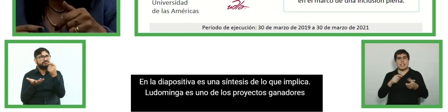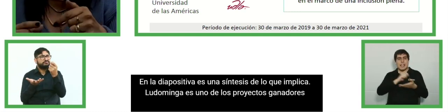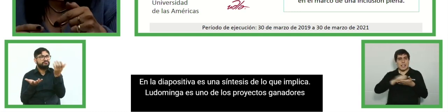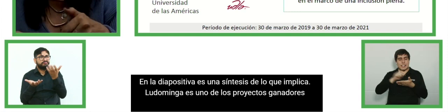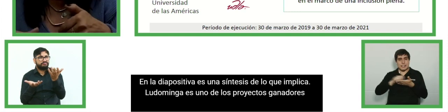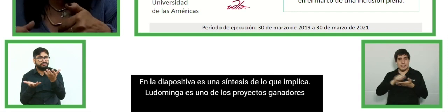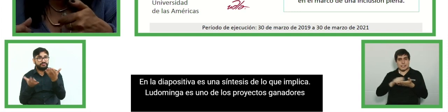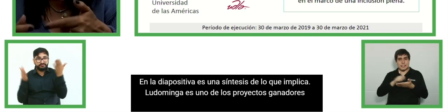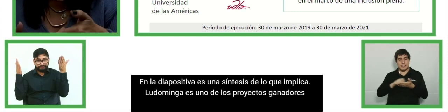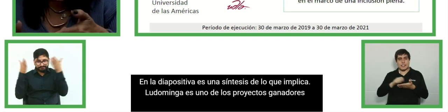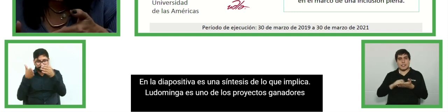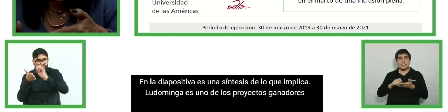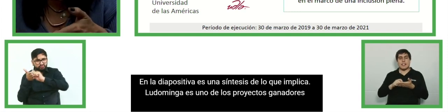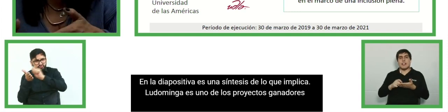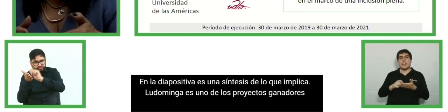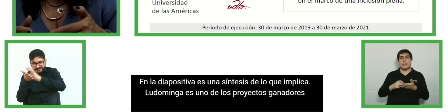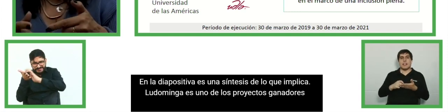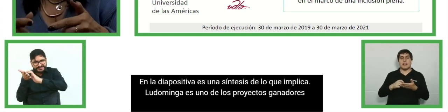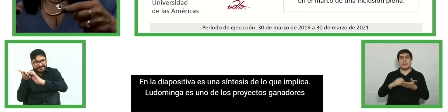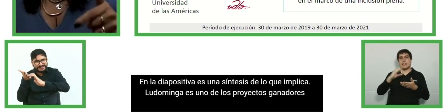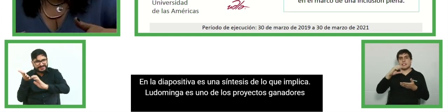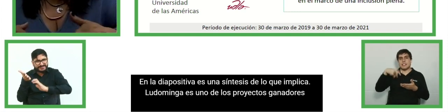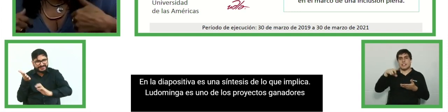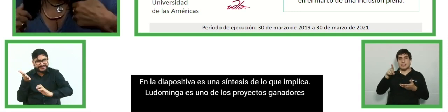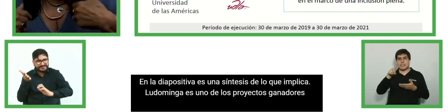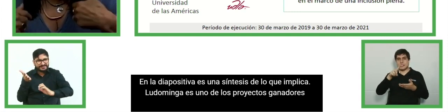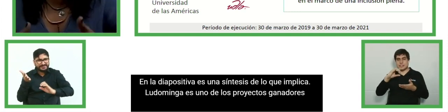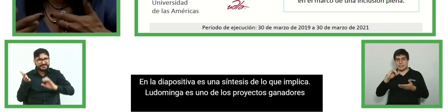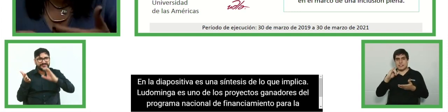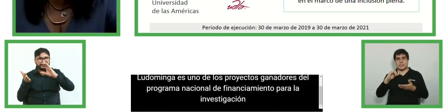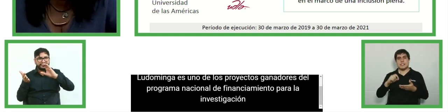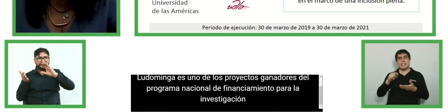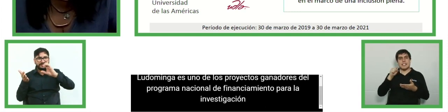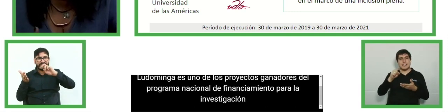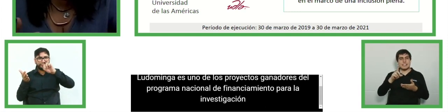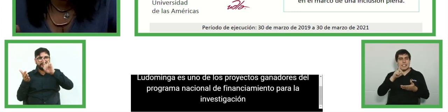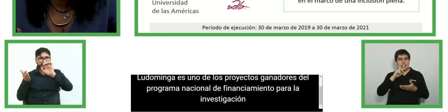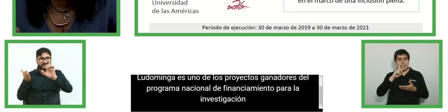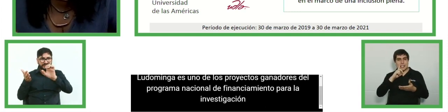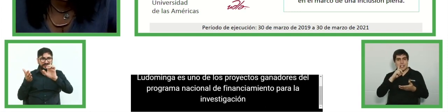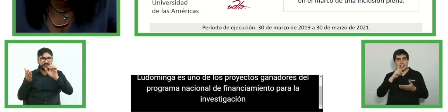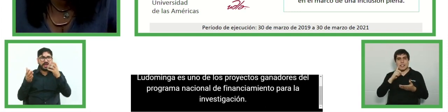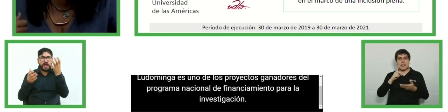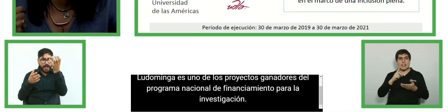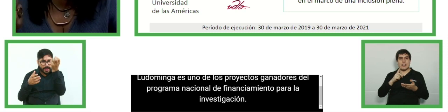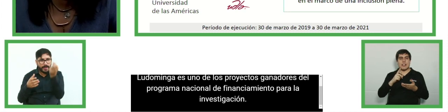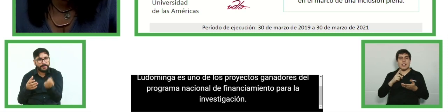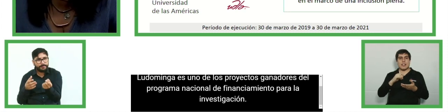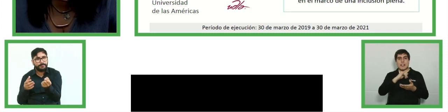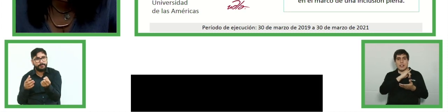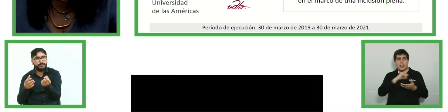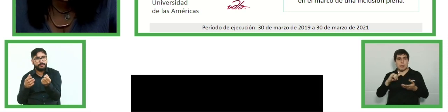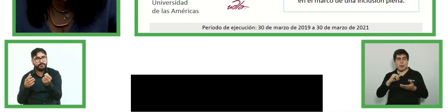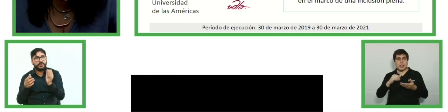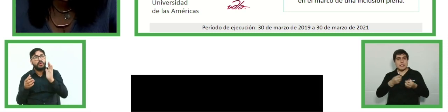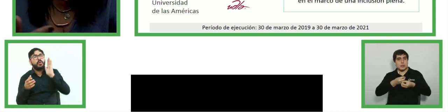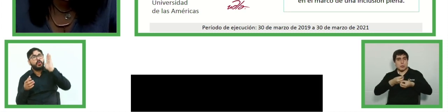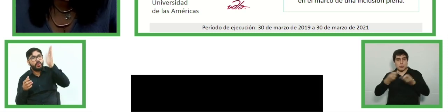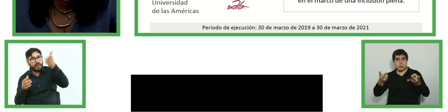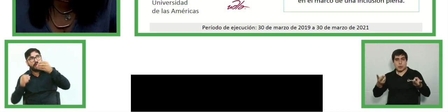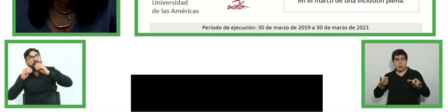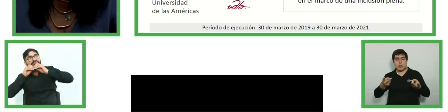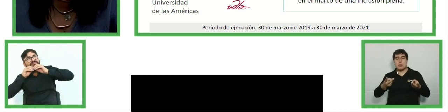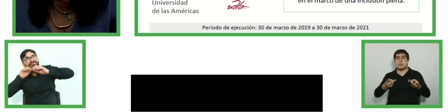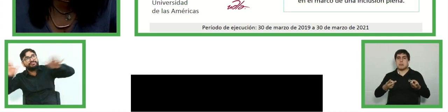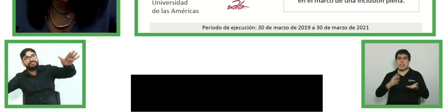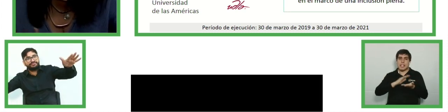Innovation, SENESI. That means that it should be a product available for everybody in a free way,